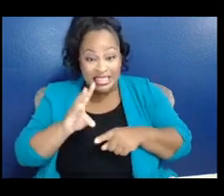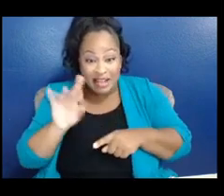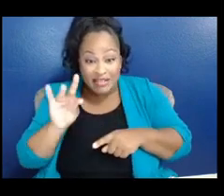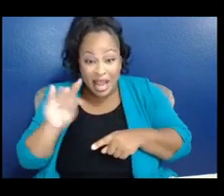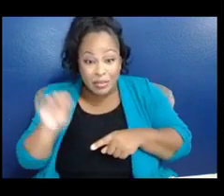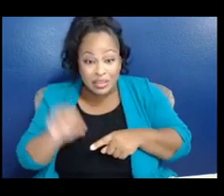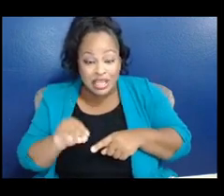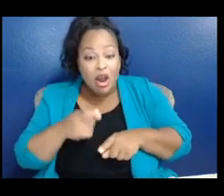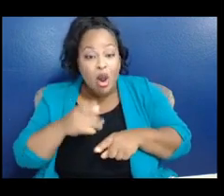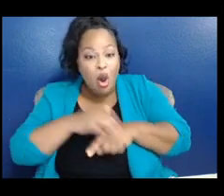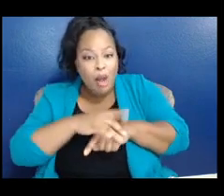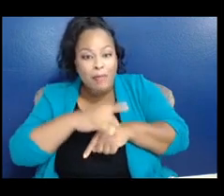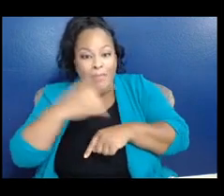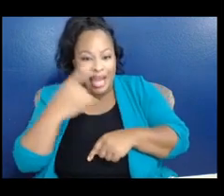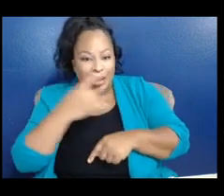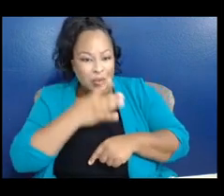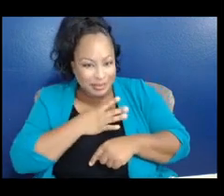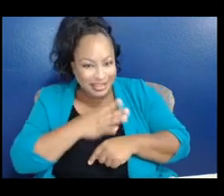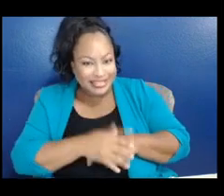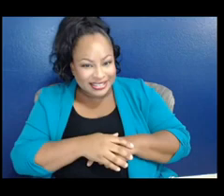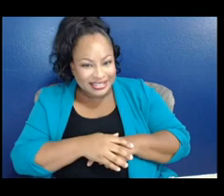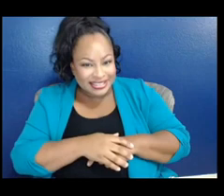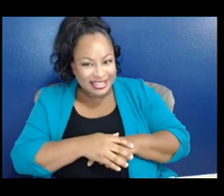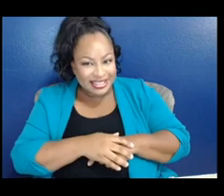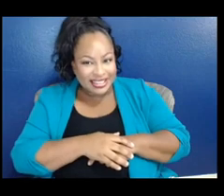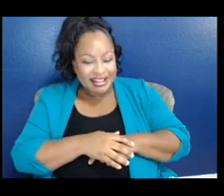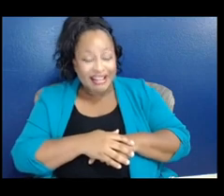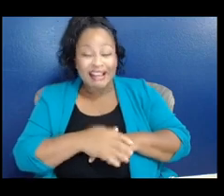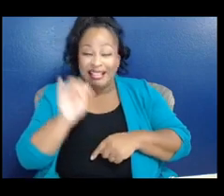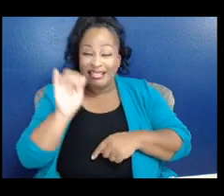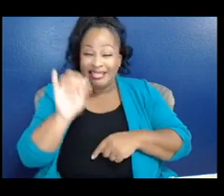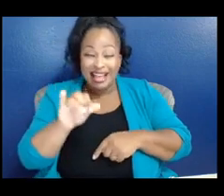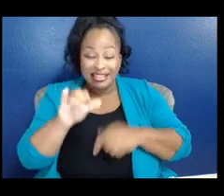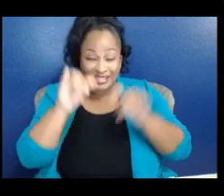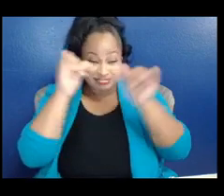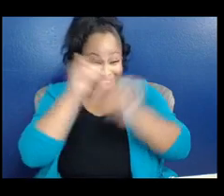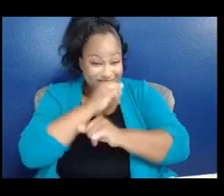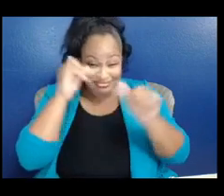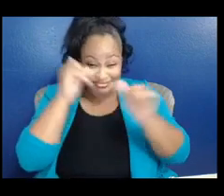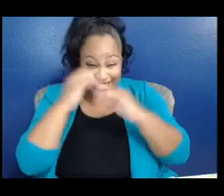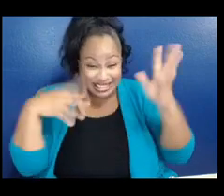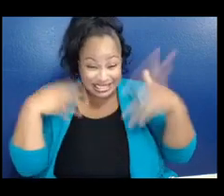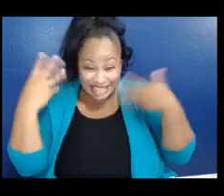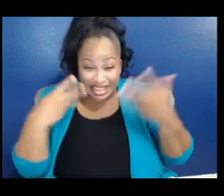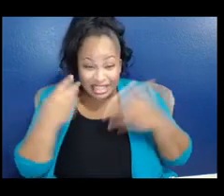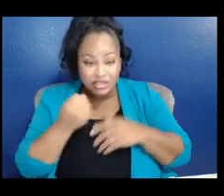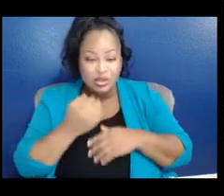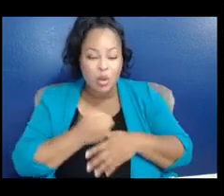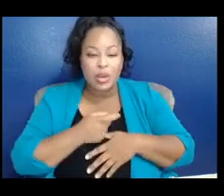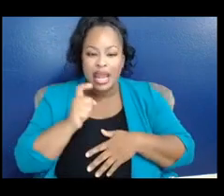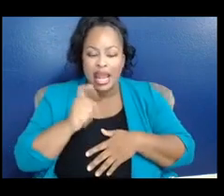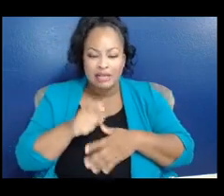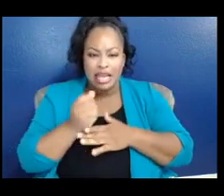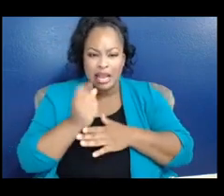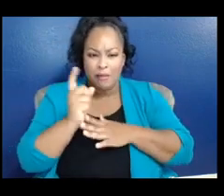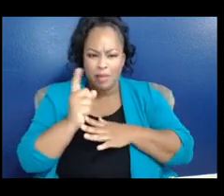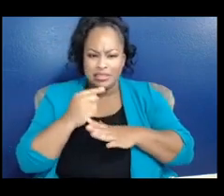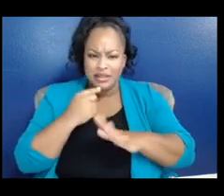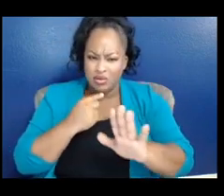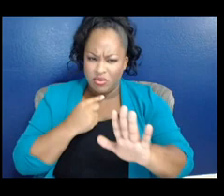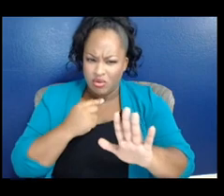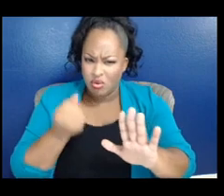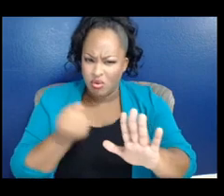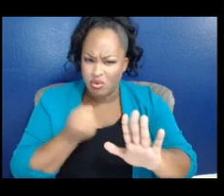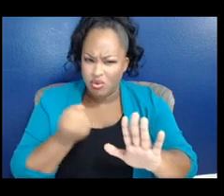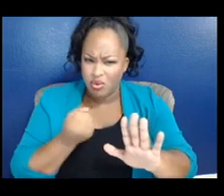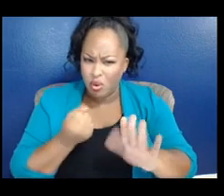those are on Black women. That's insane. And so we have to take a moment and say, hold on, what